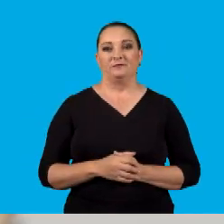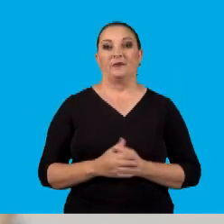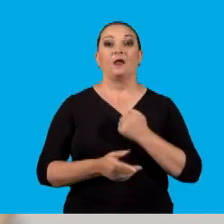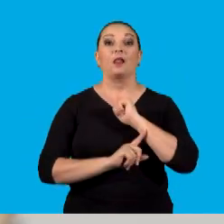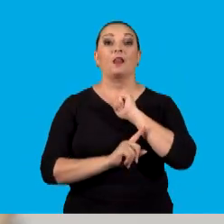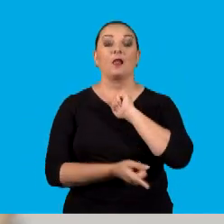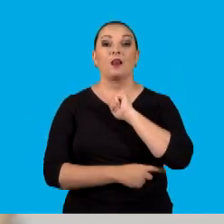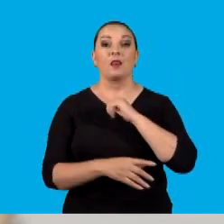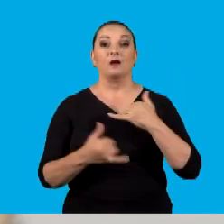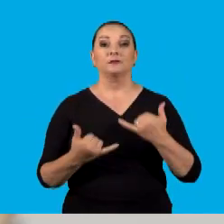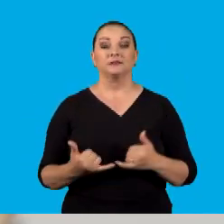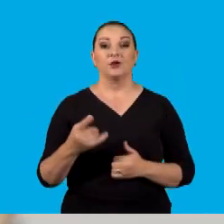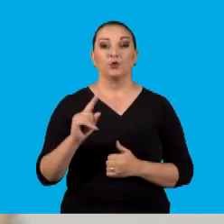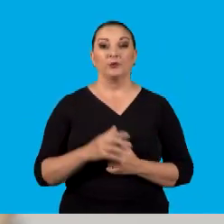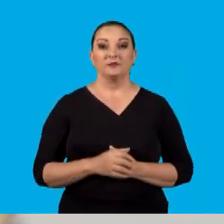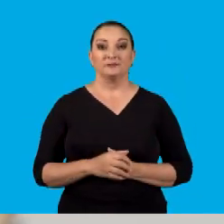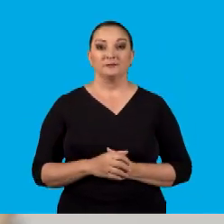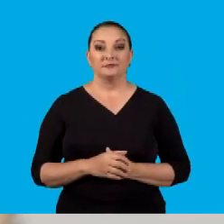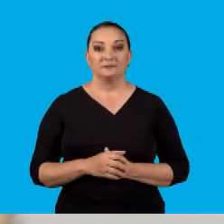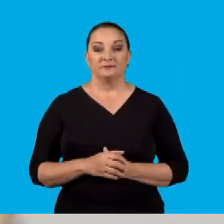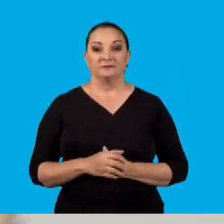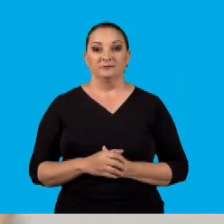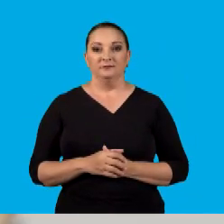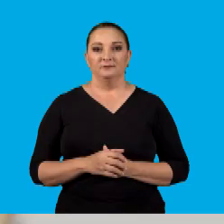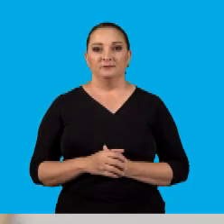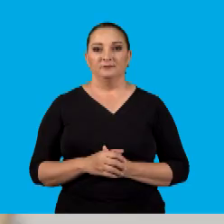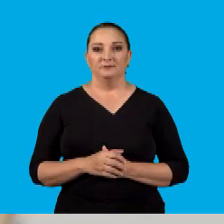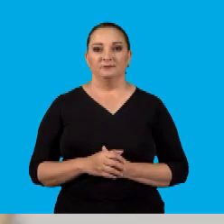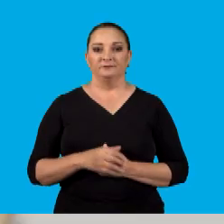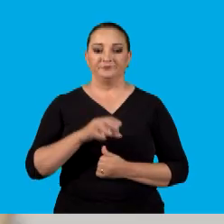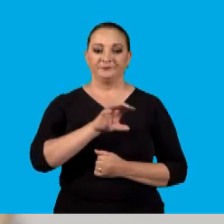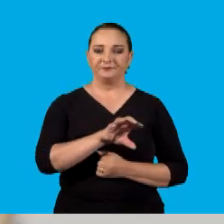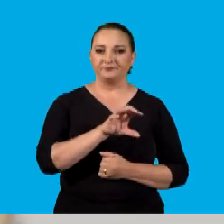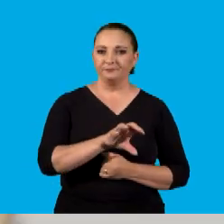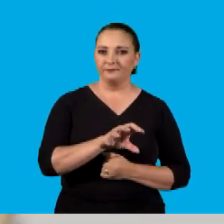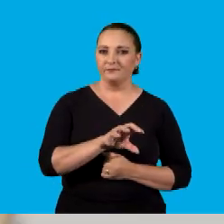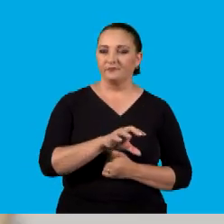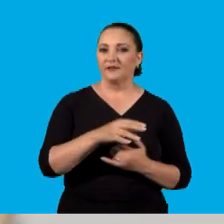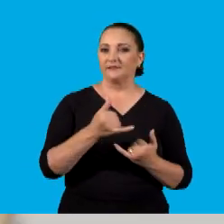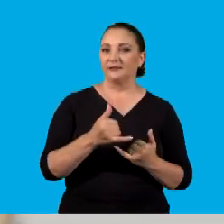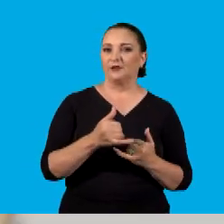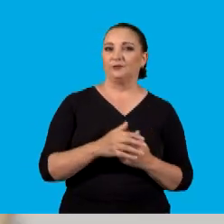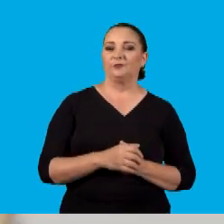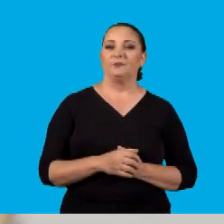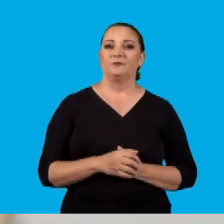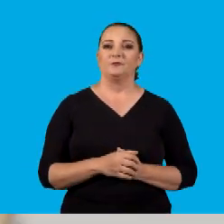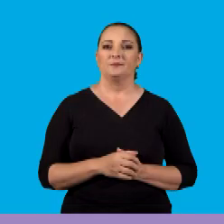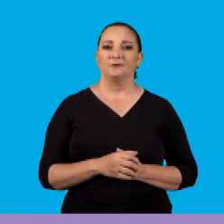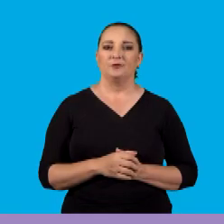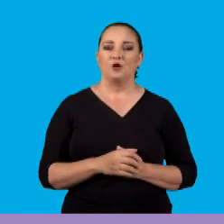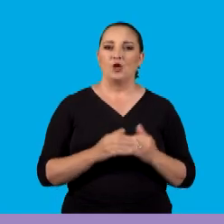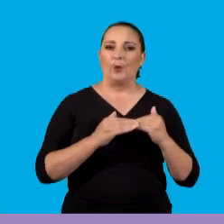Let's move over to the last concept in our concept map, and that is looking at discrete or continuous